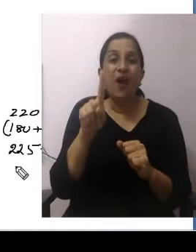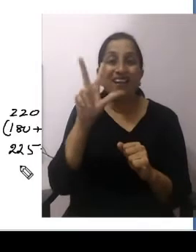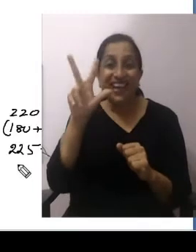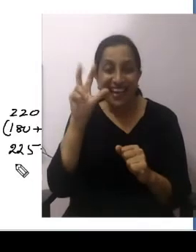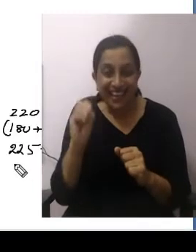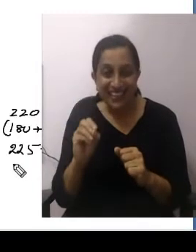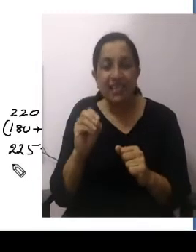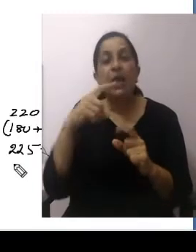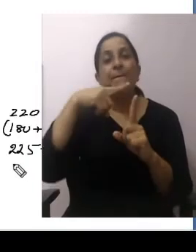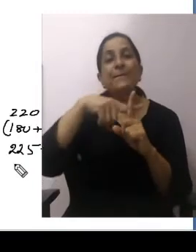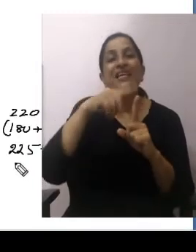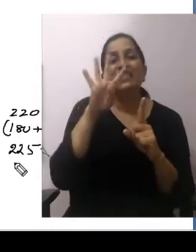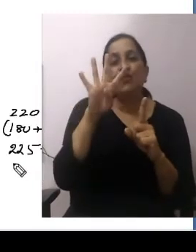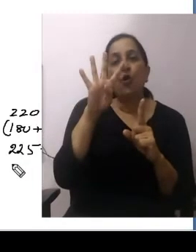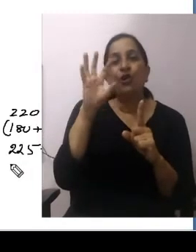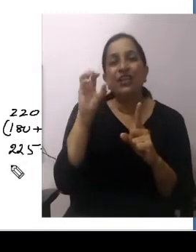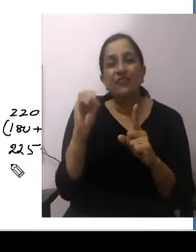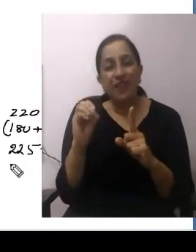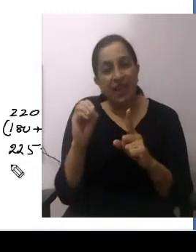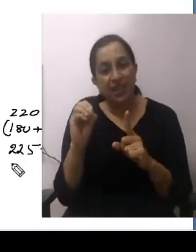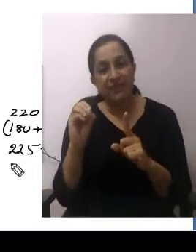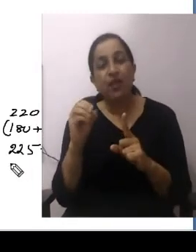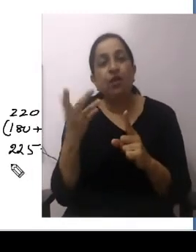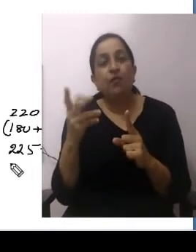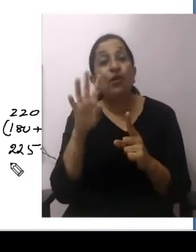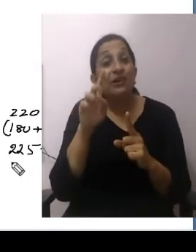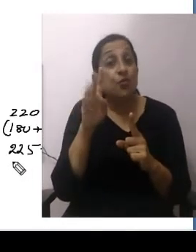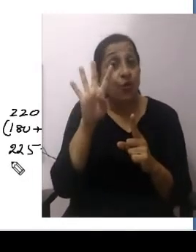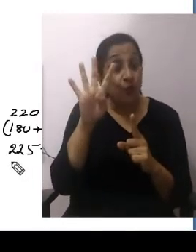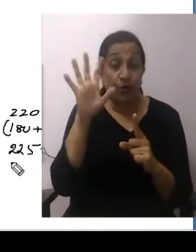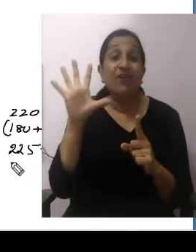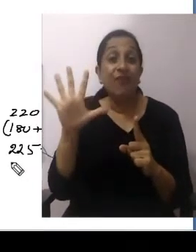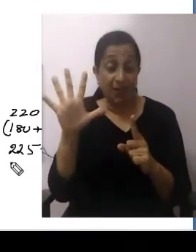or you may get